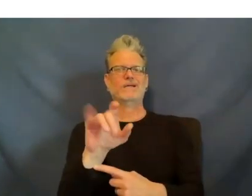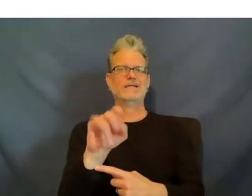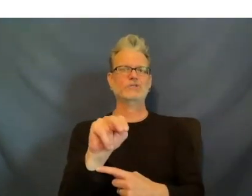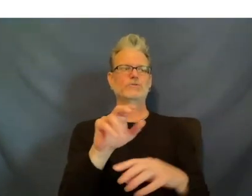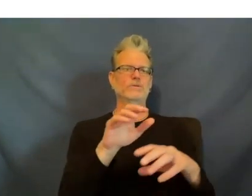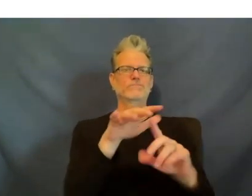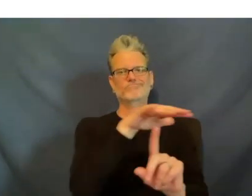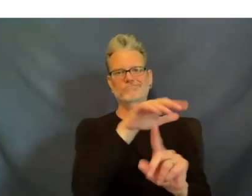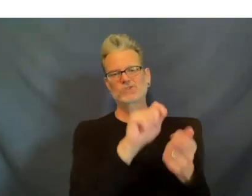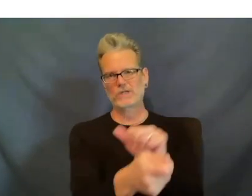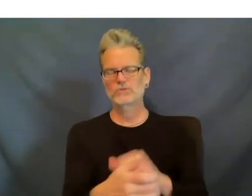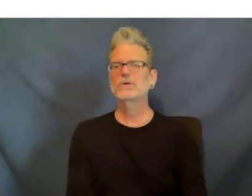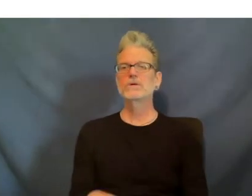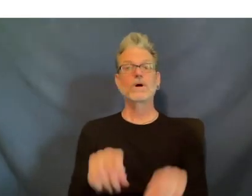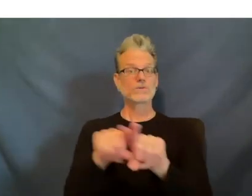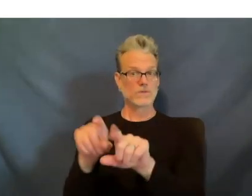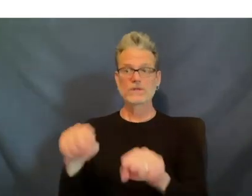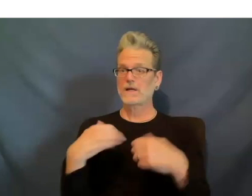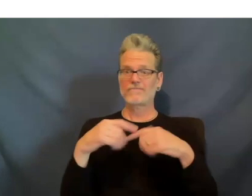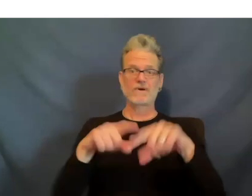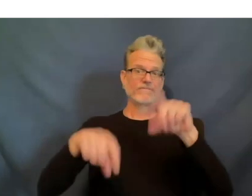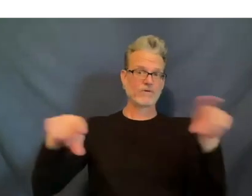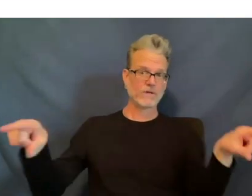sources, agreements can be funded through various